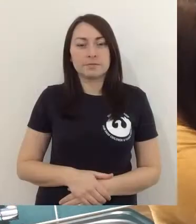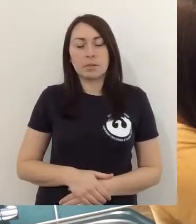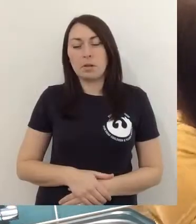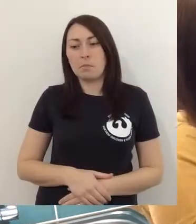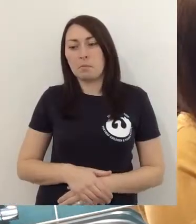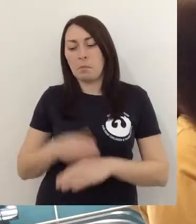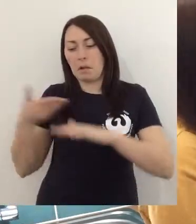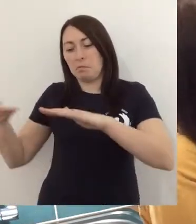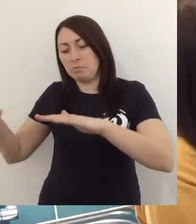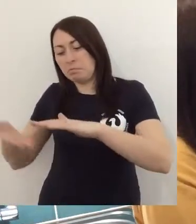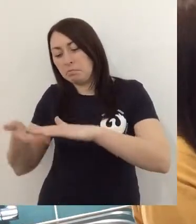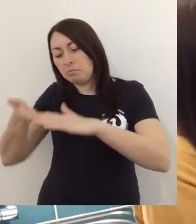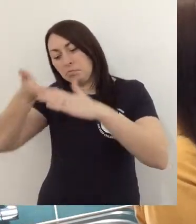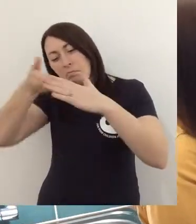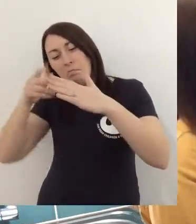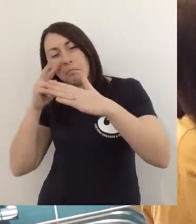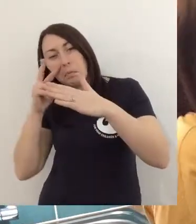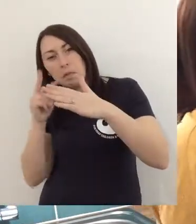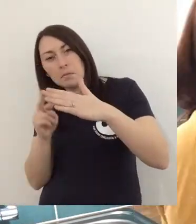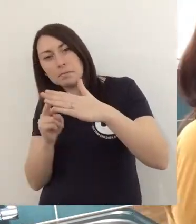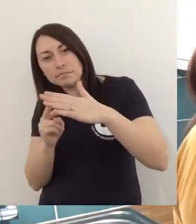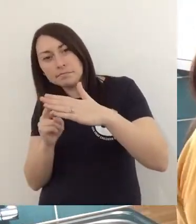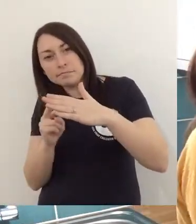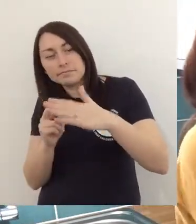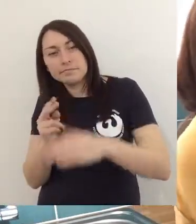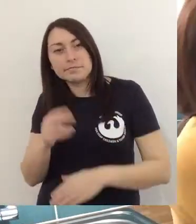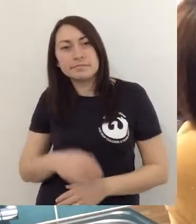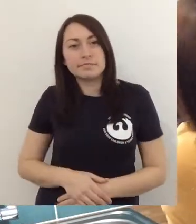If I lift up the side,